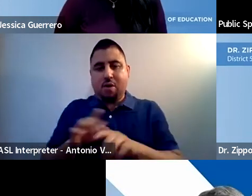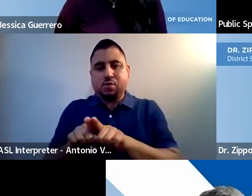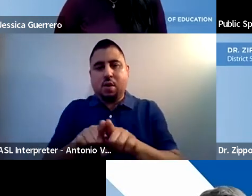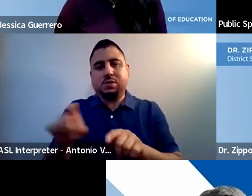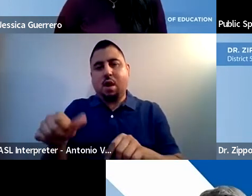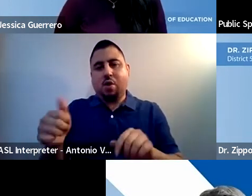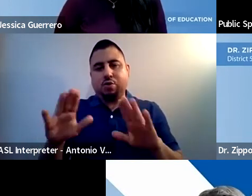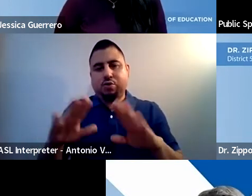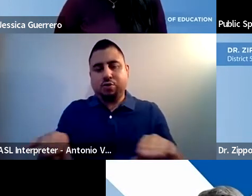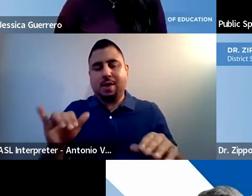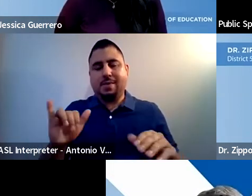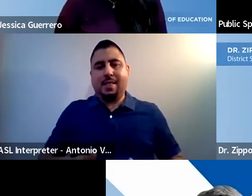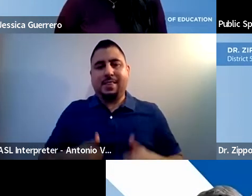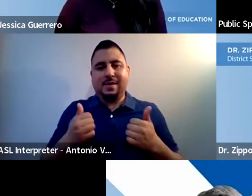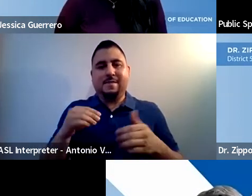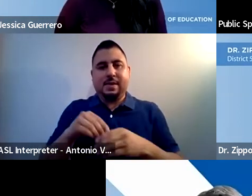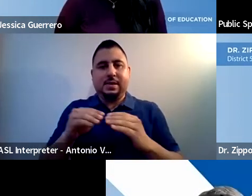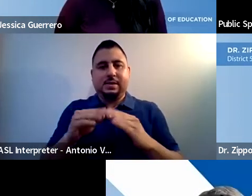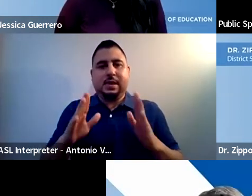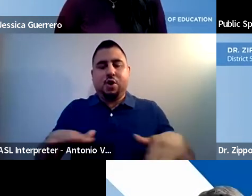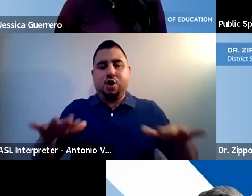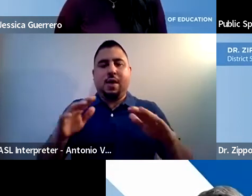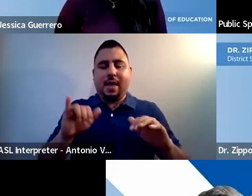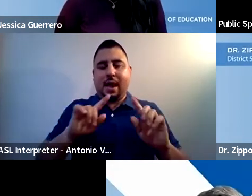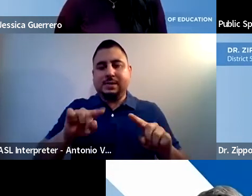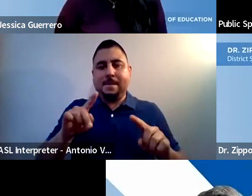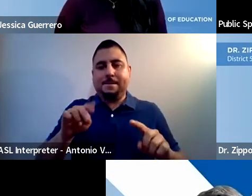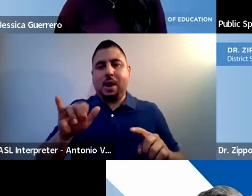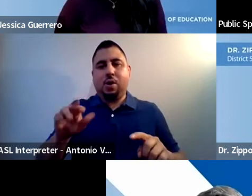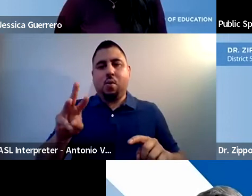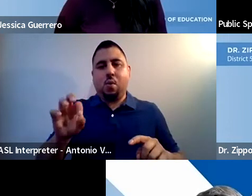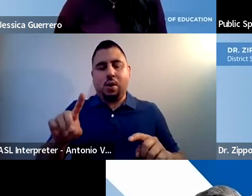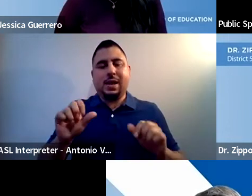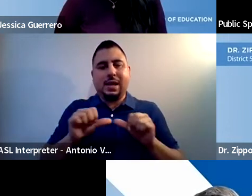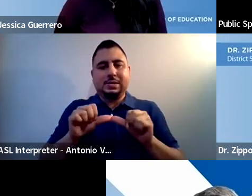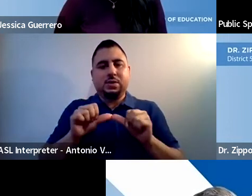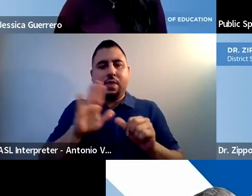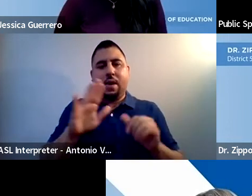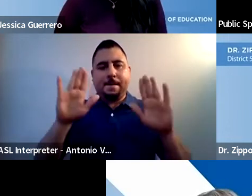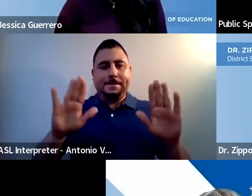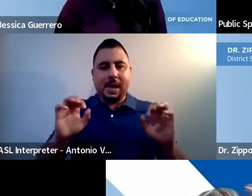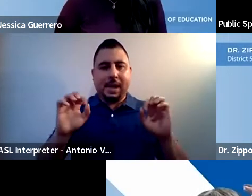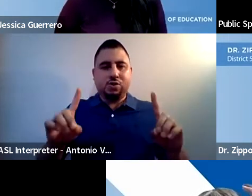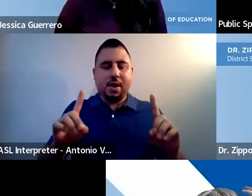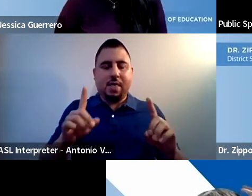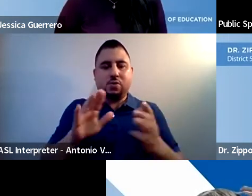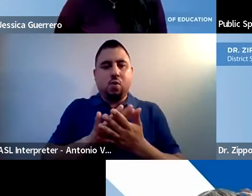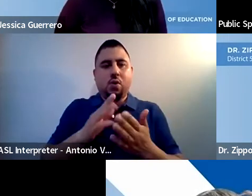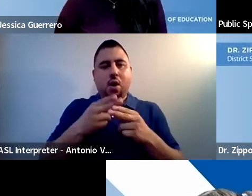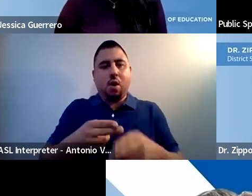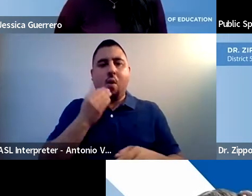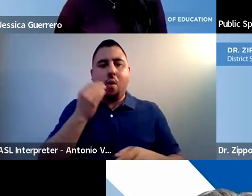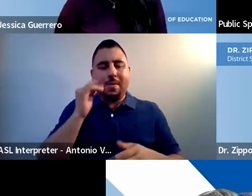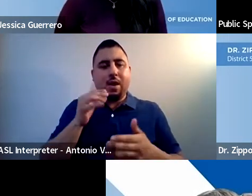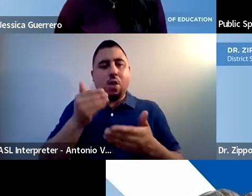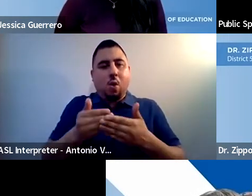other children that reside in this neighborhood, that attend Perrywood, can continue their amazing education at the school they call home that is closest